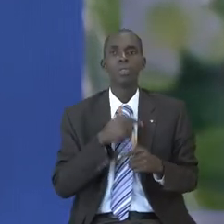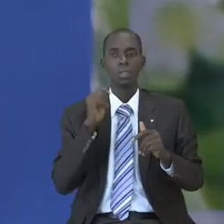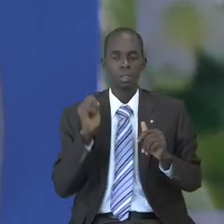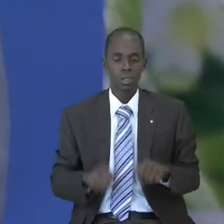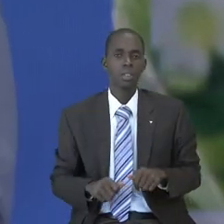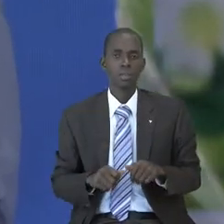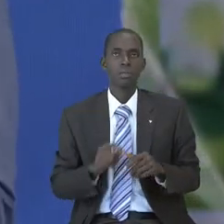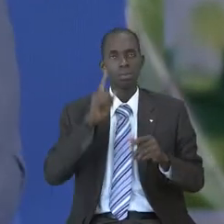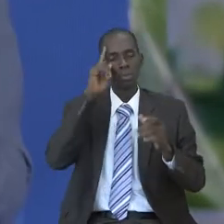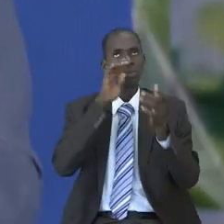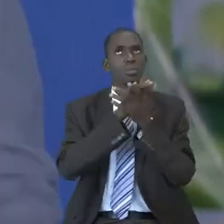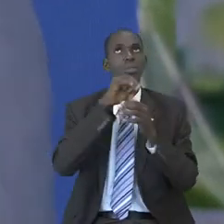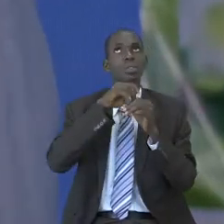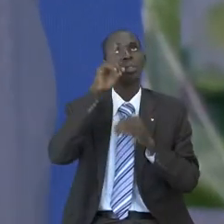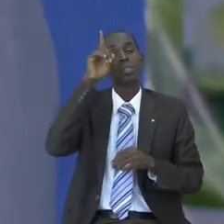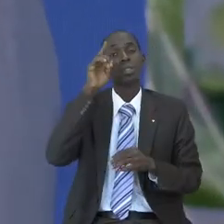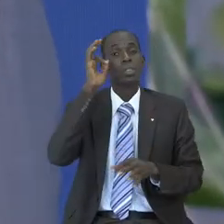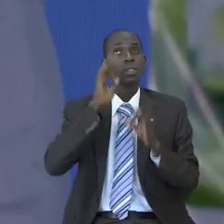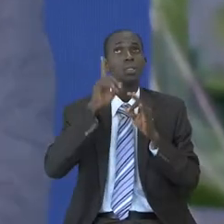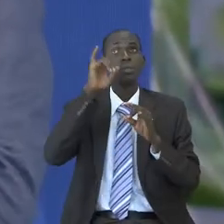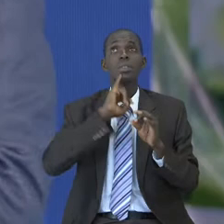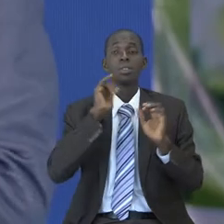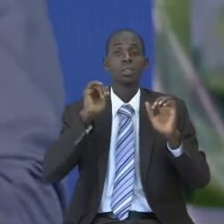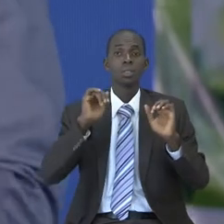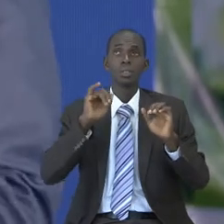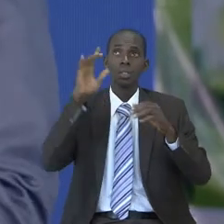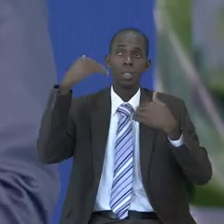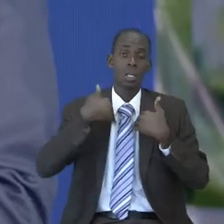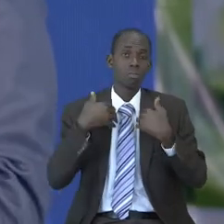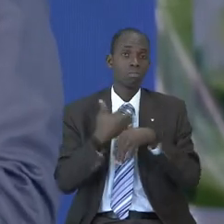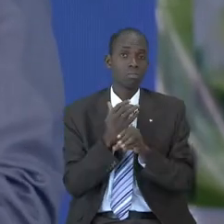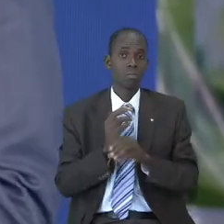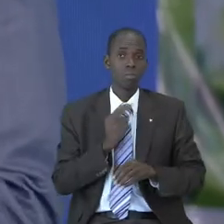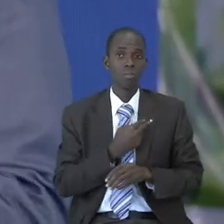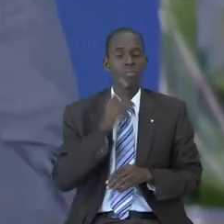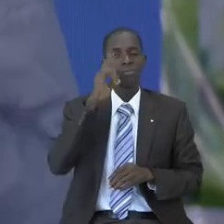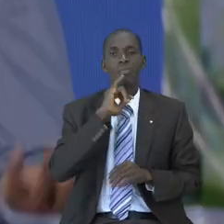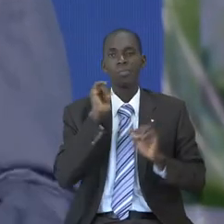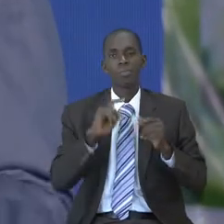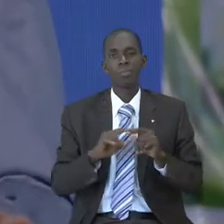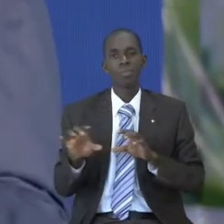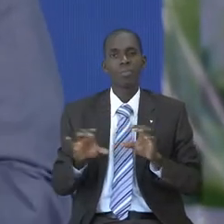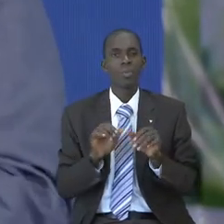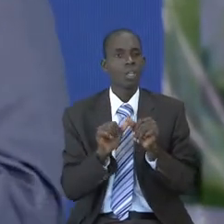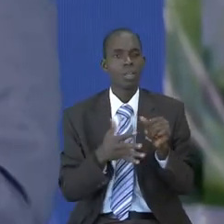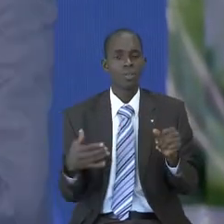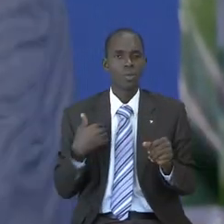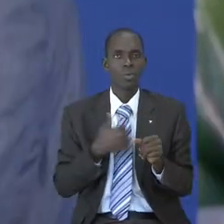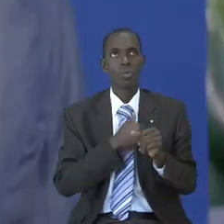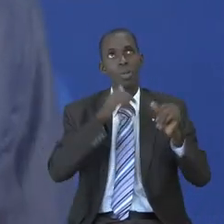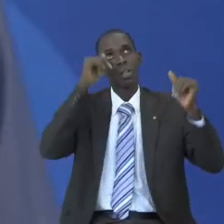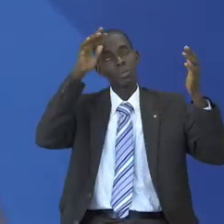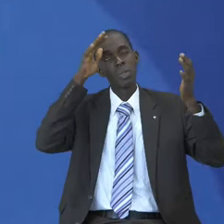has created us, he's able to do everything we expect, everything we ask